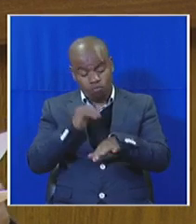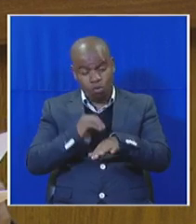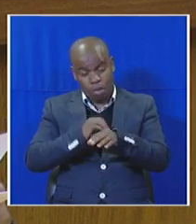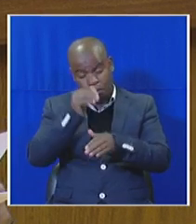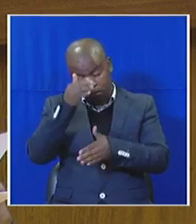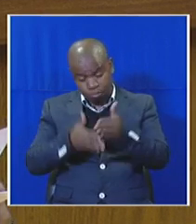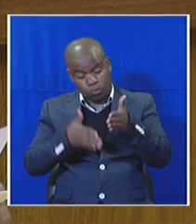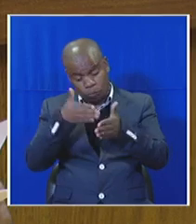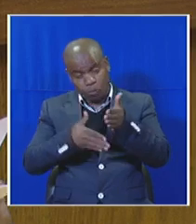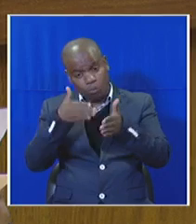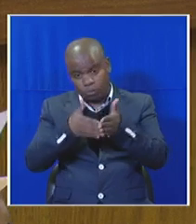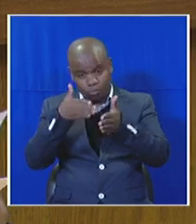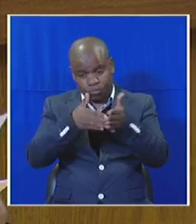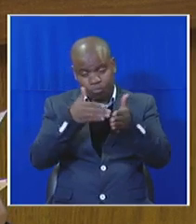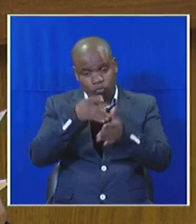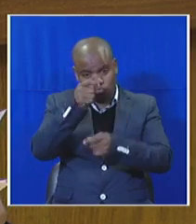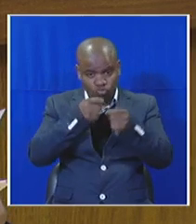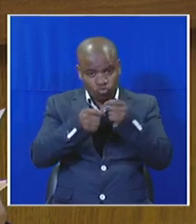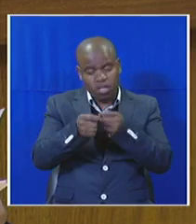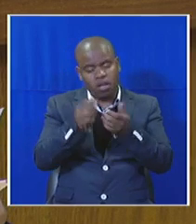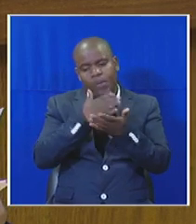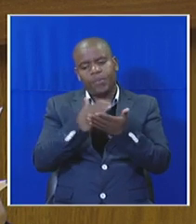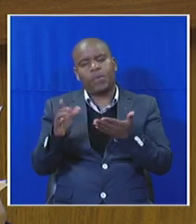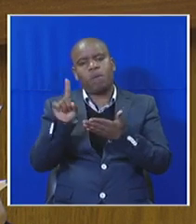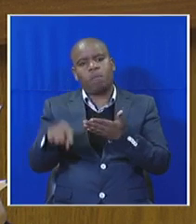to trade and